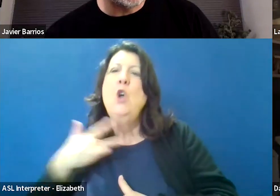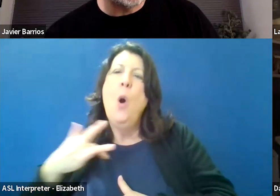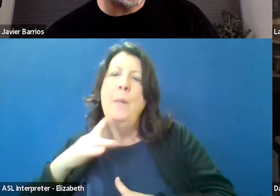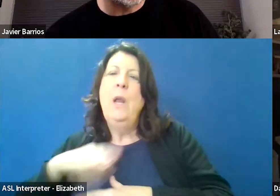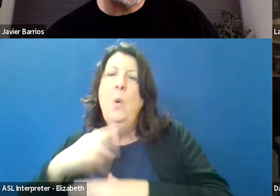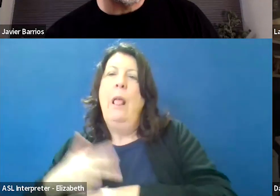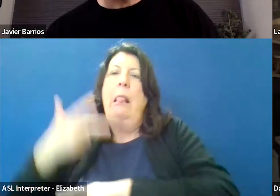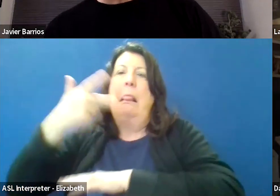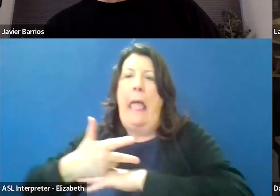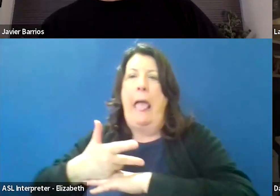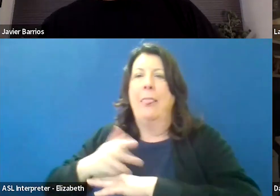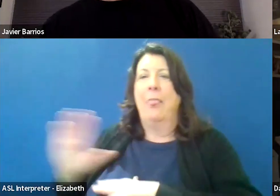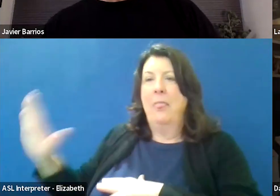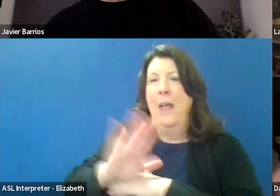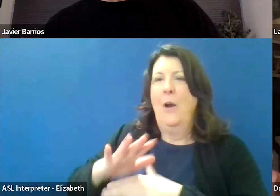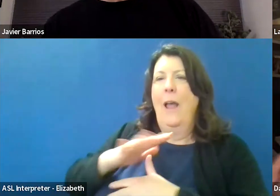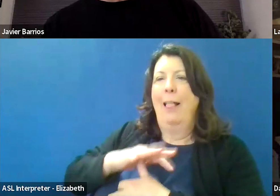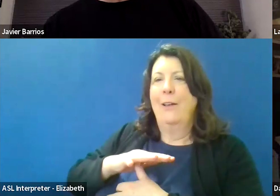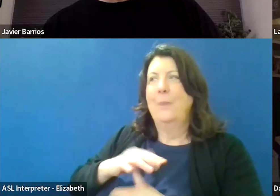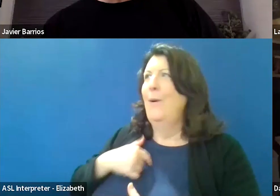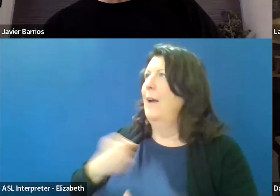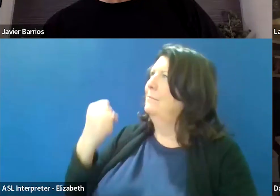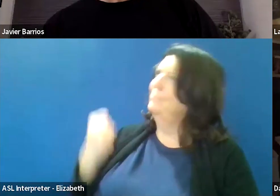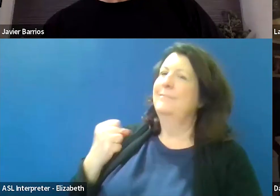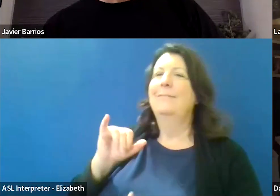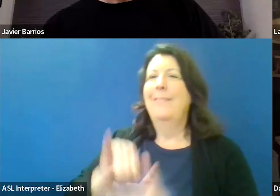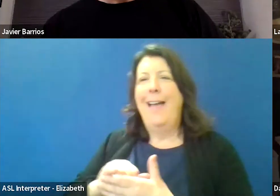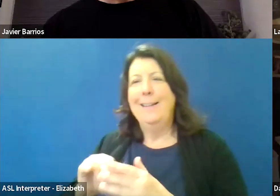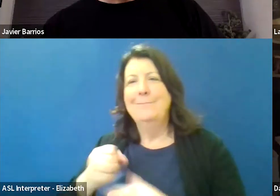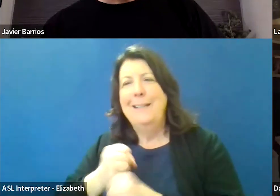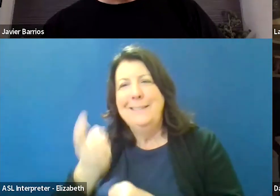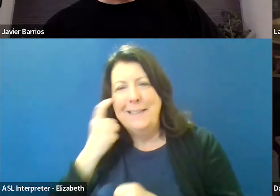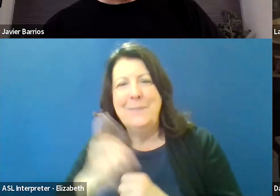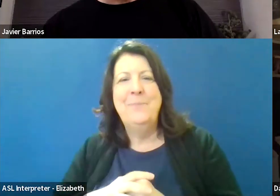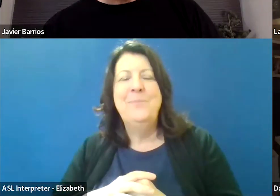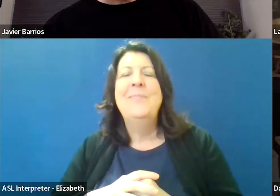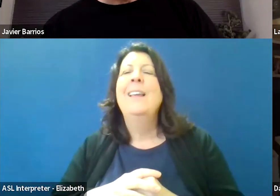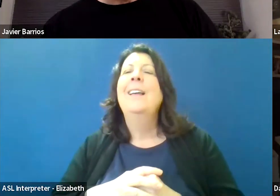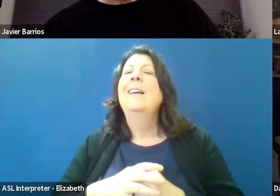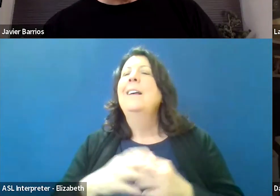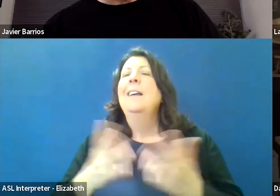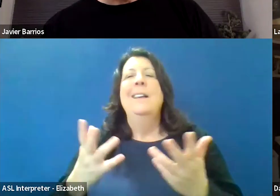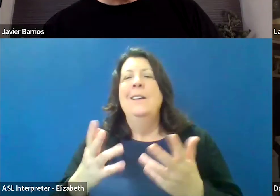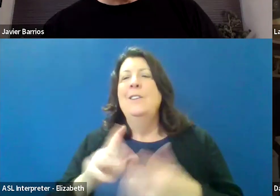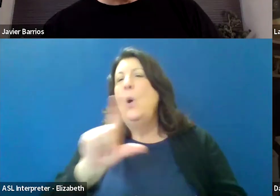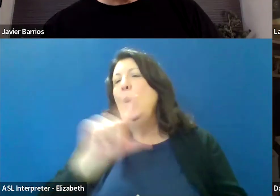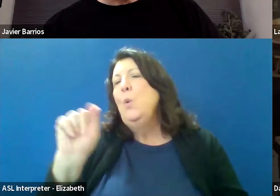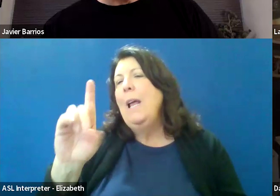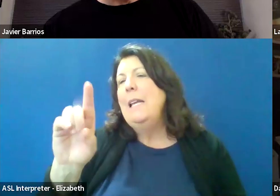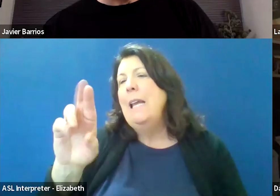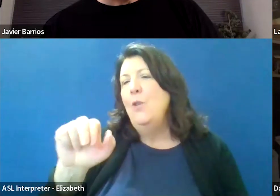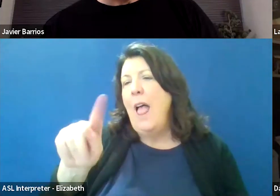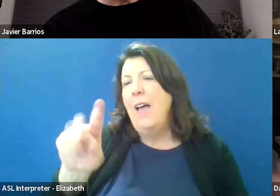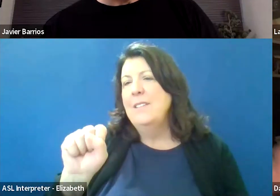going to bind them, and there were a couple of methods that I used to figure that out. So 20 drafts, but